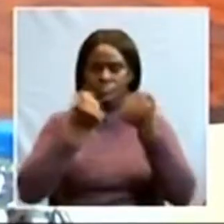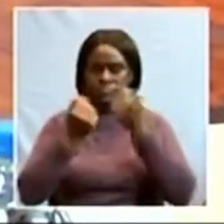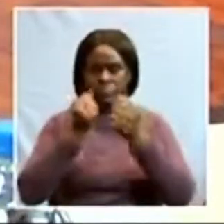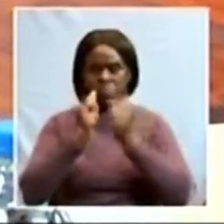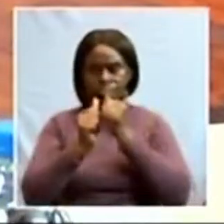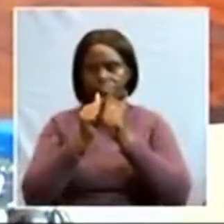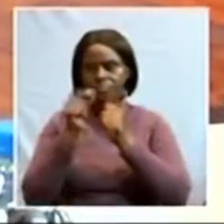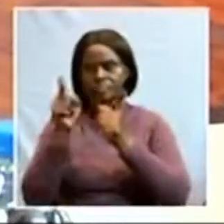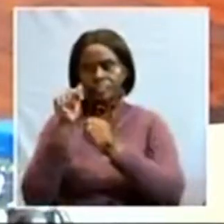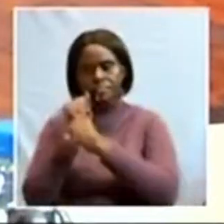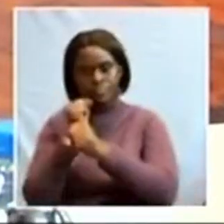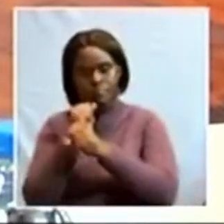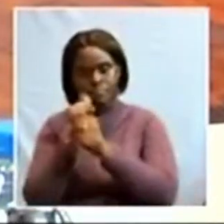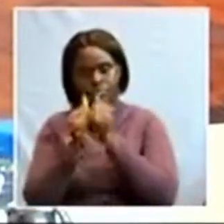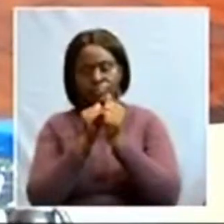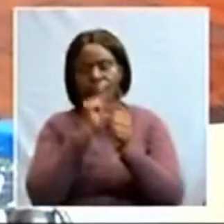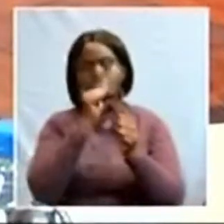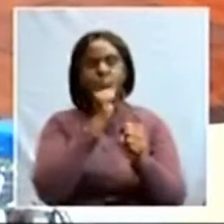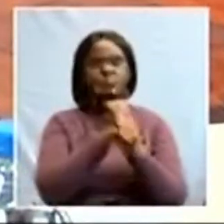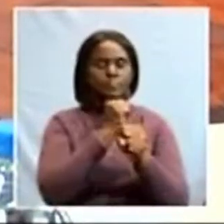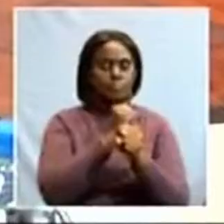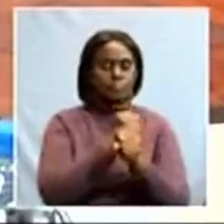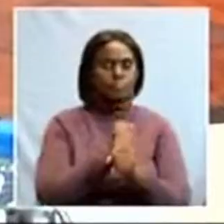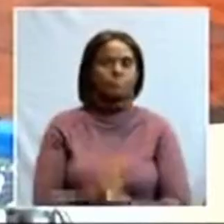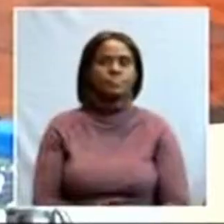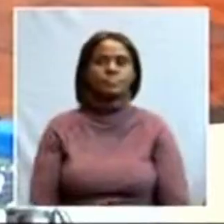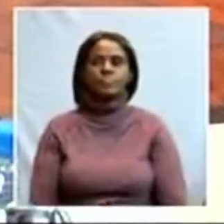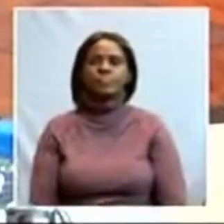those which are not running.